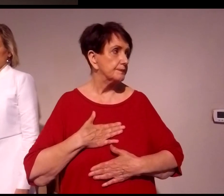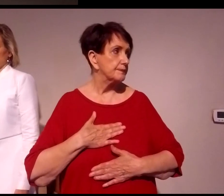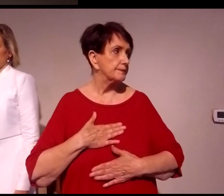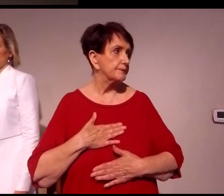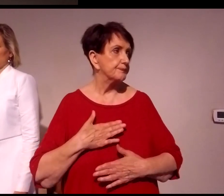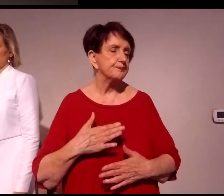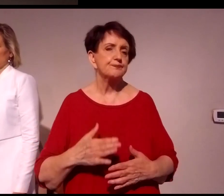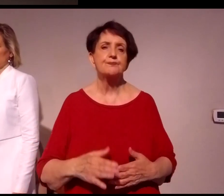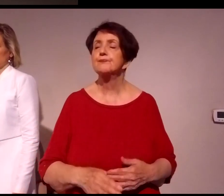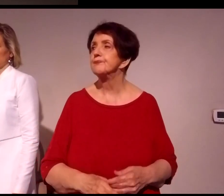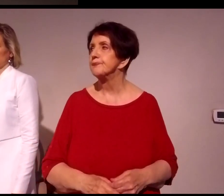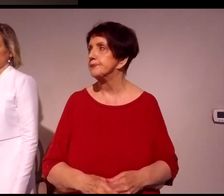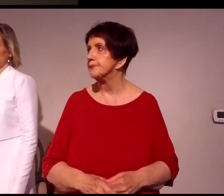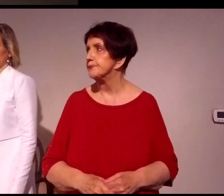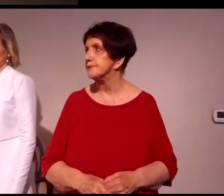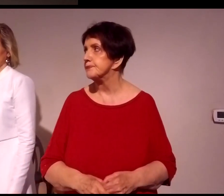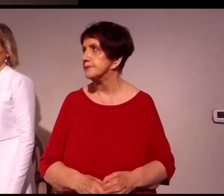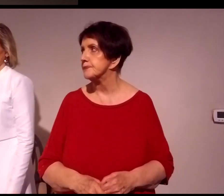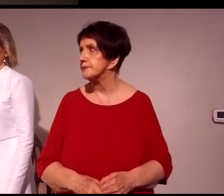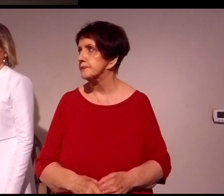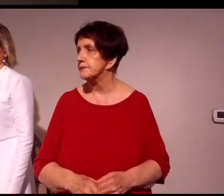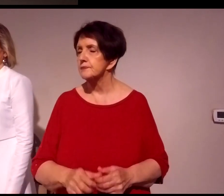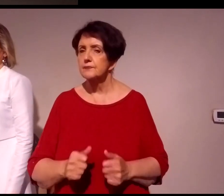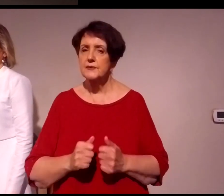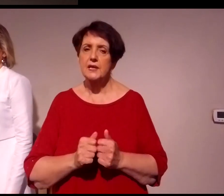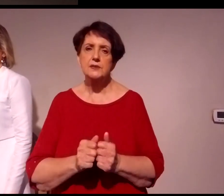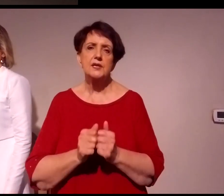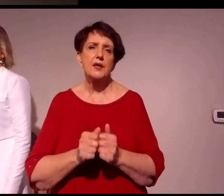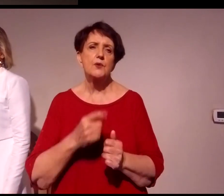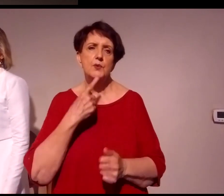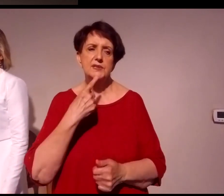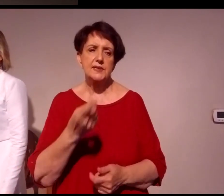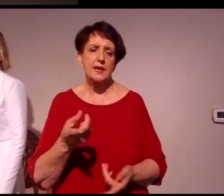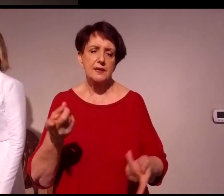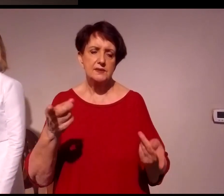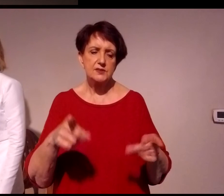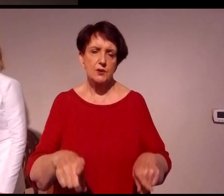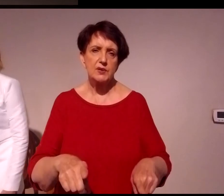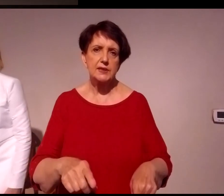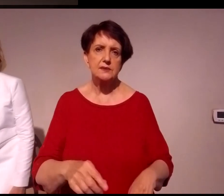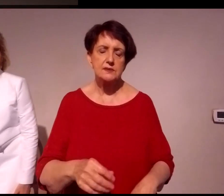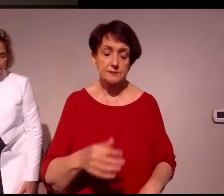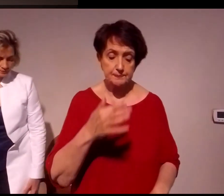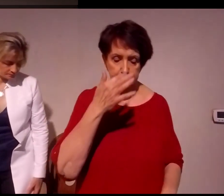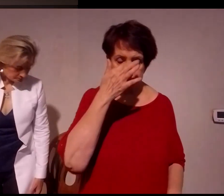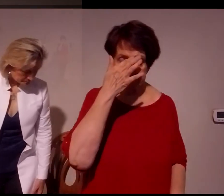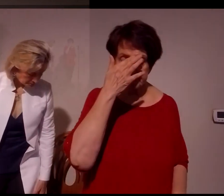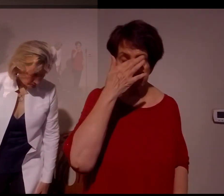And together we say, and so it is.